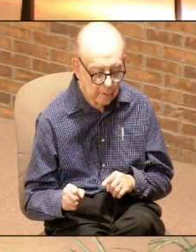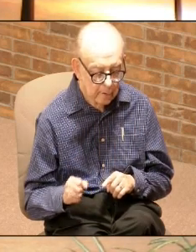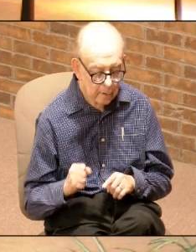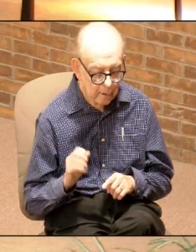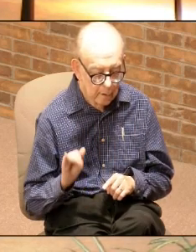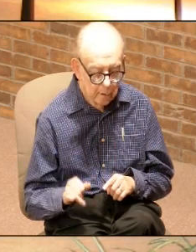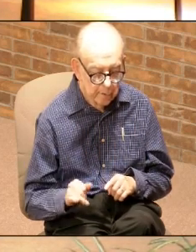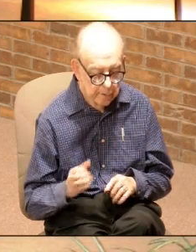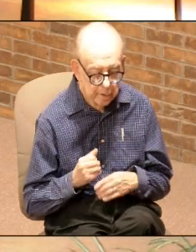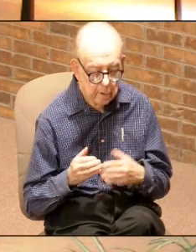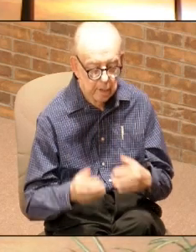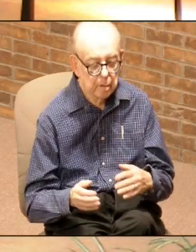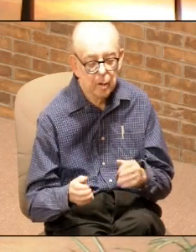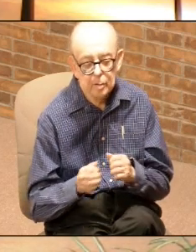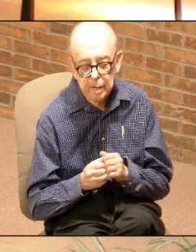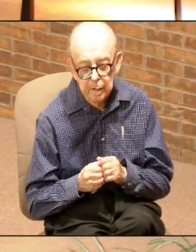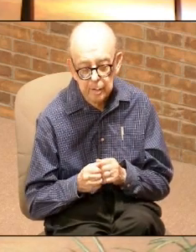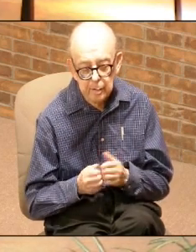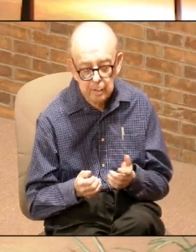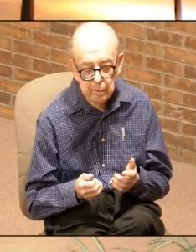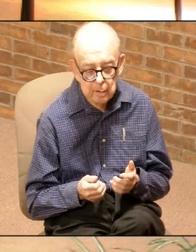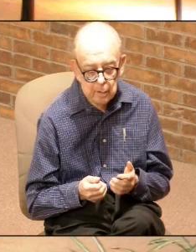And we still get along together.